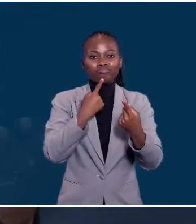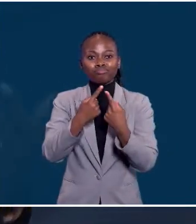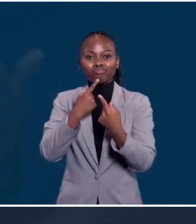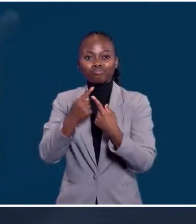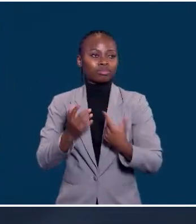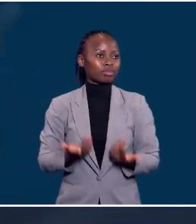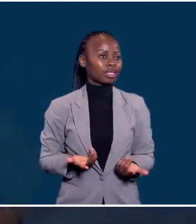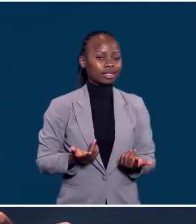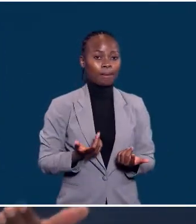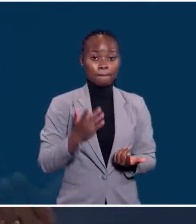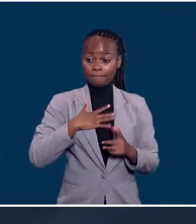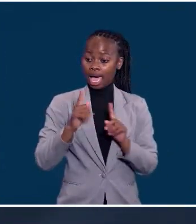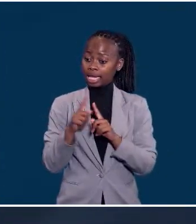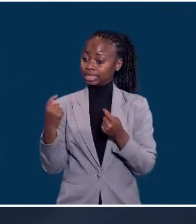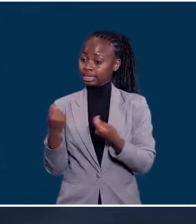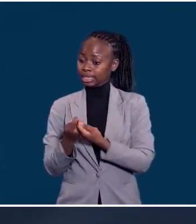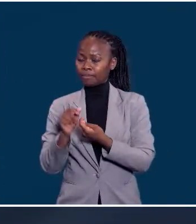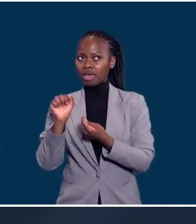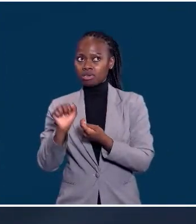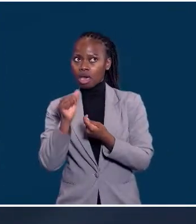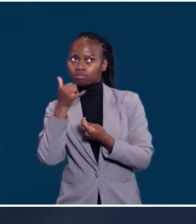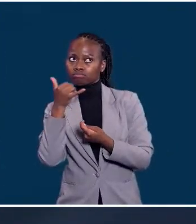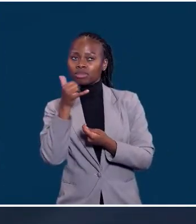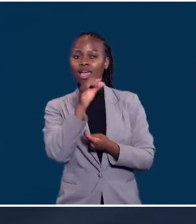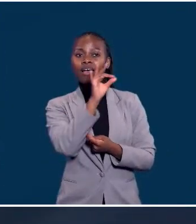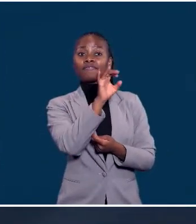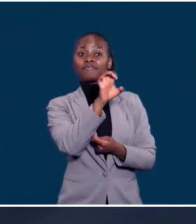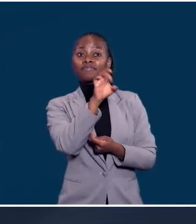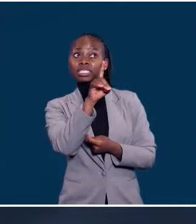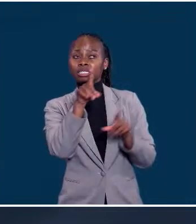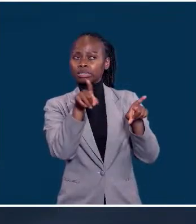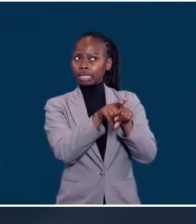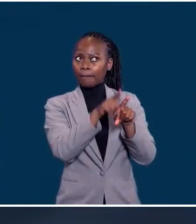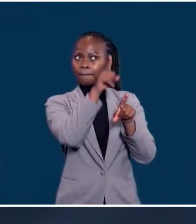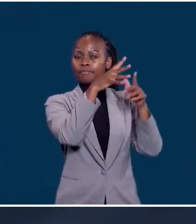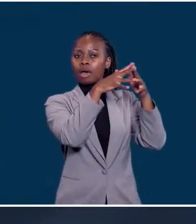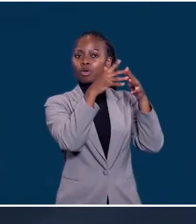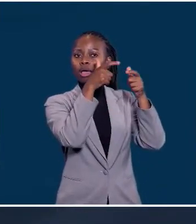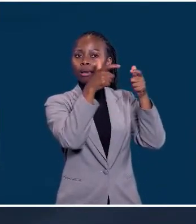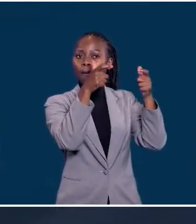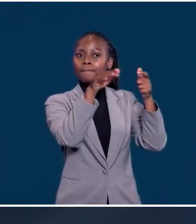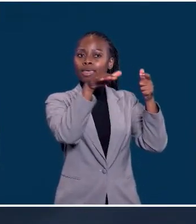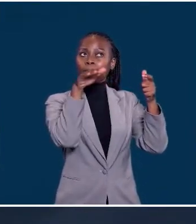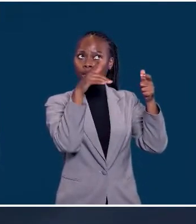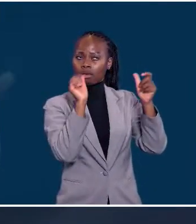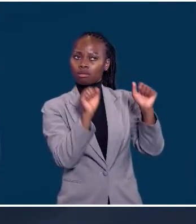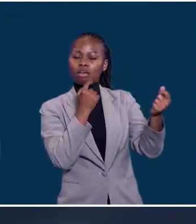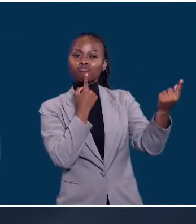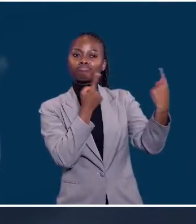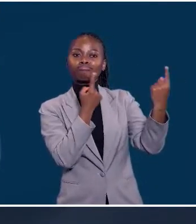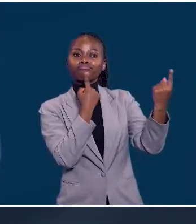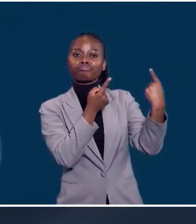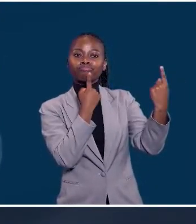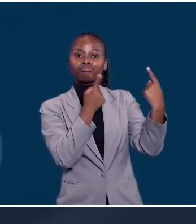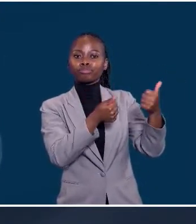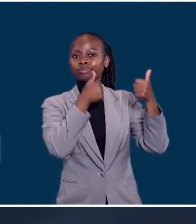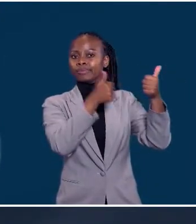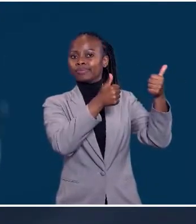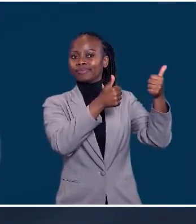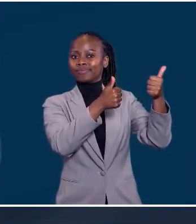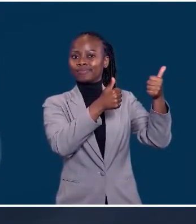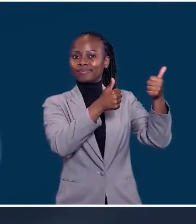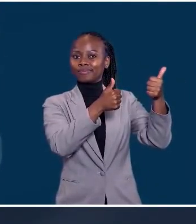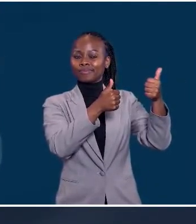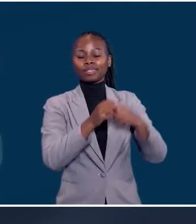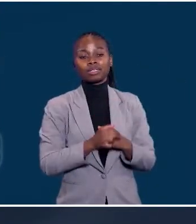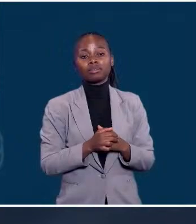the team at the Fed and says, can you clarify what do you mean by this? So the conversation in